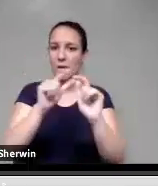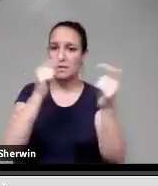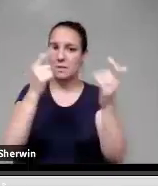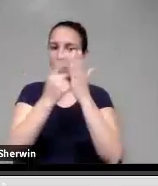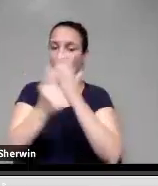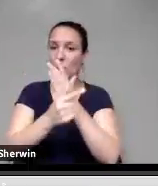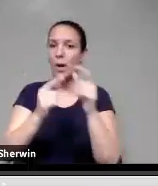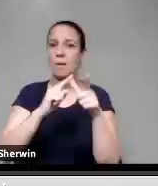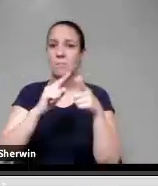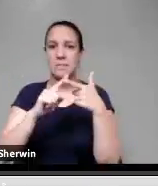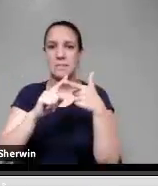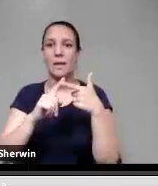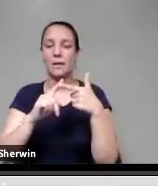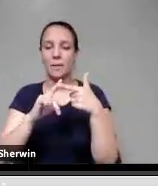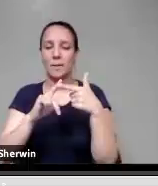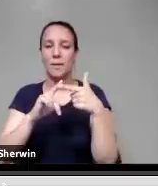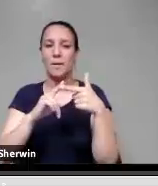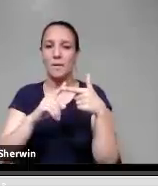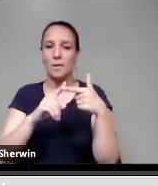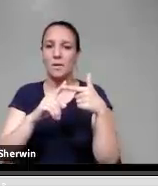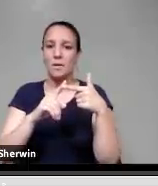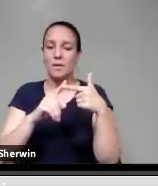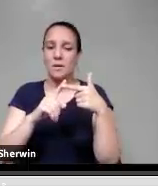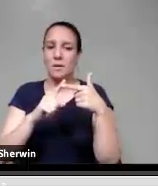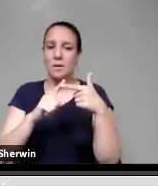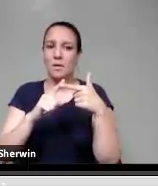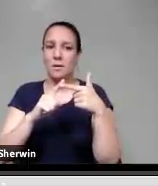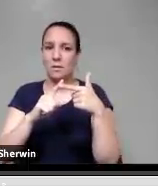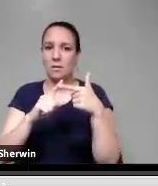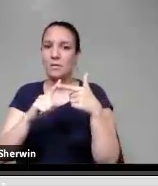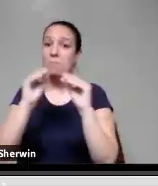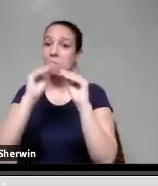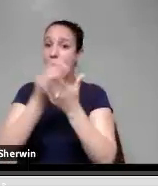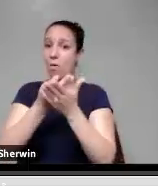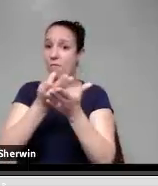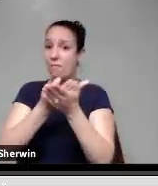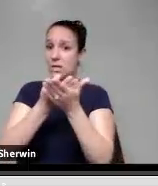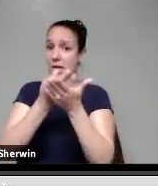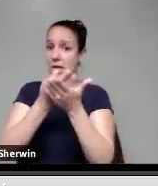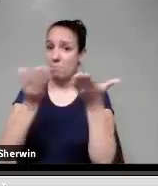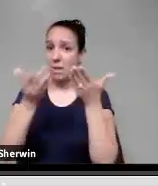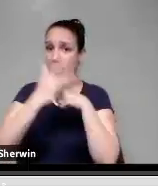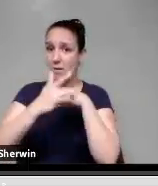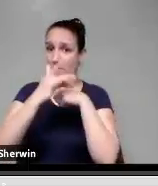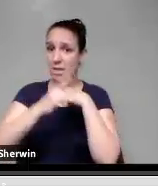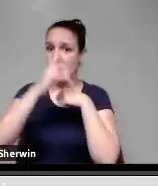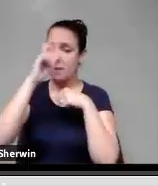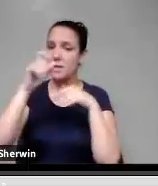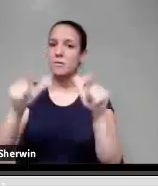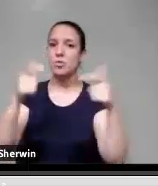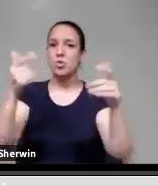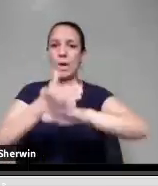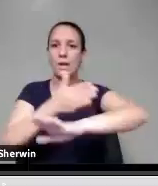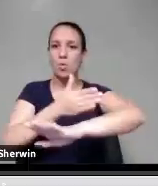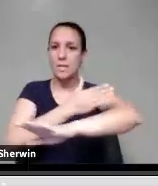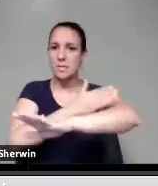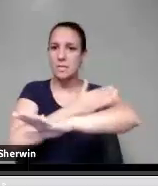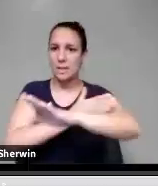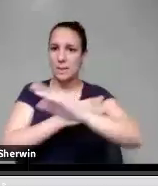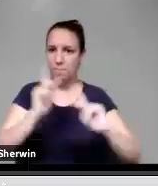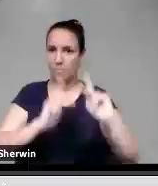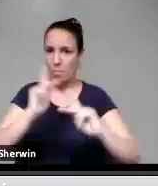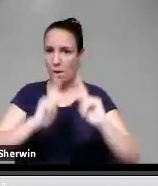holler if somebody said they were going to close your library. That never hurts, does it? You want people that would scream and yell and holler if somebody was going to